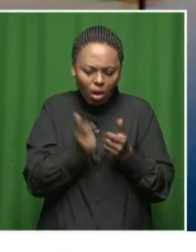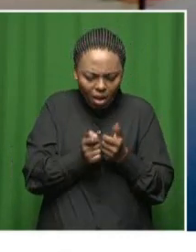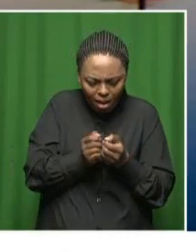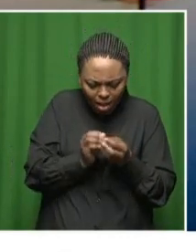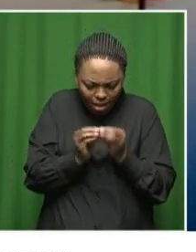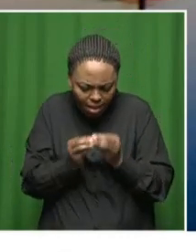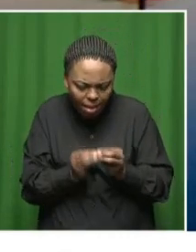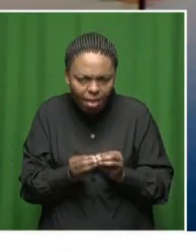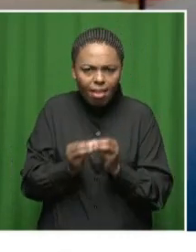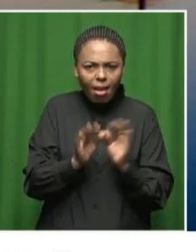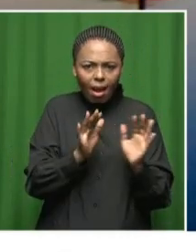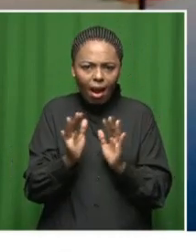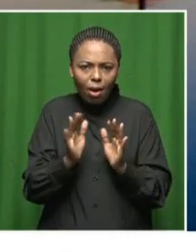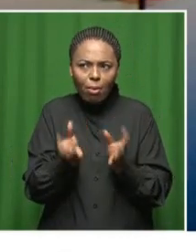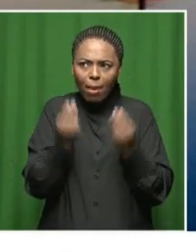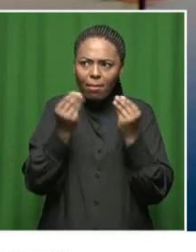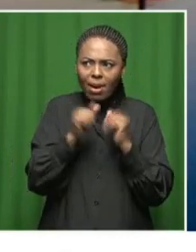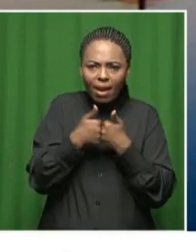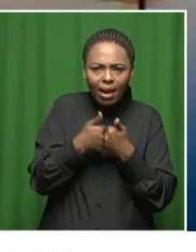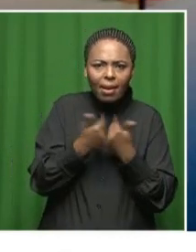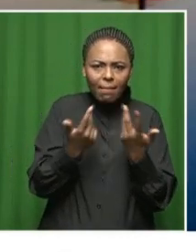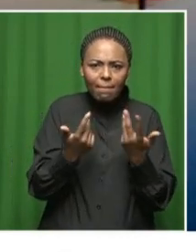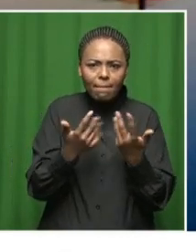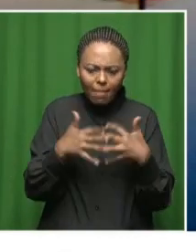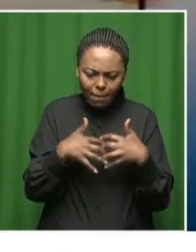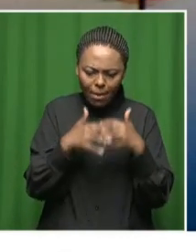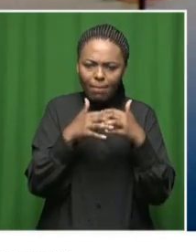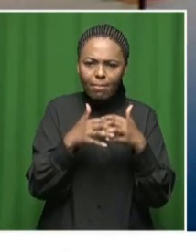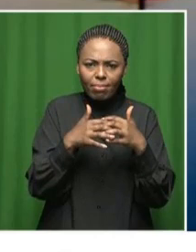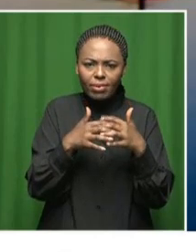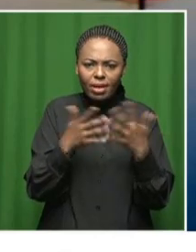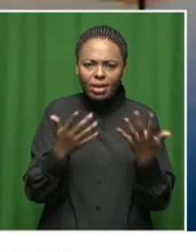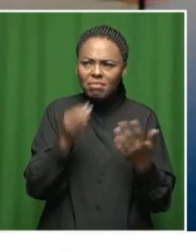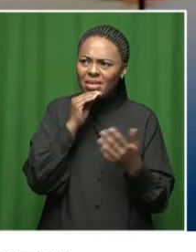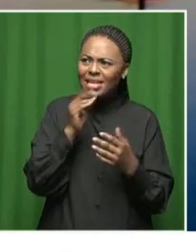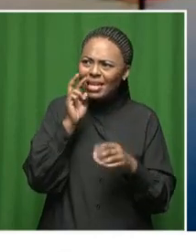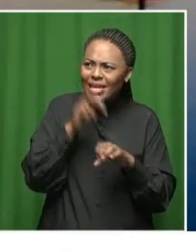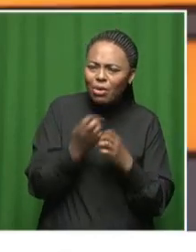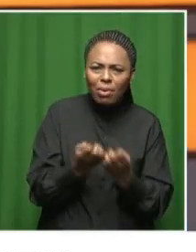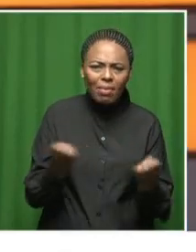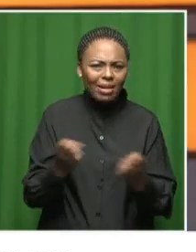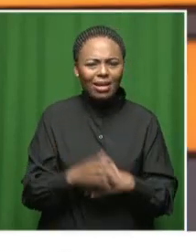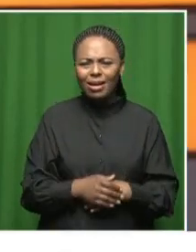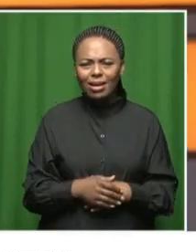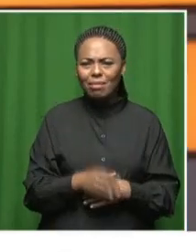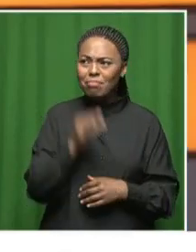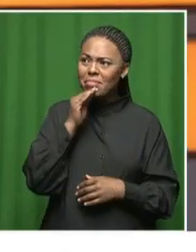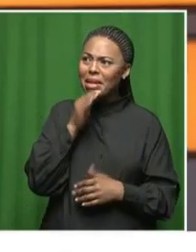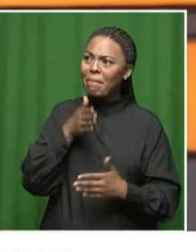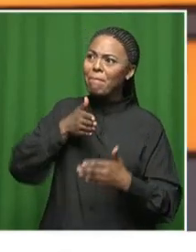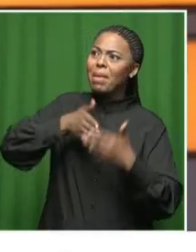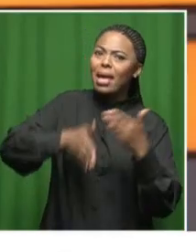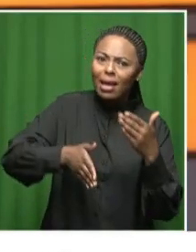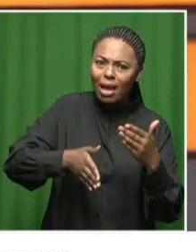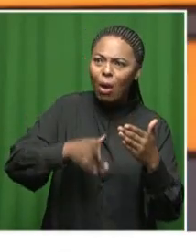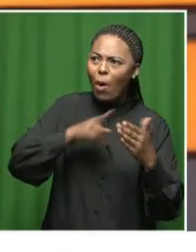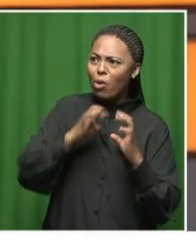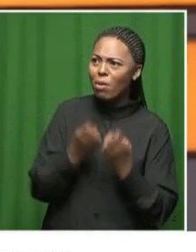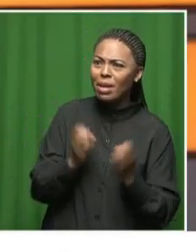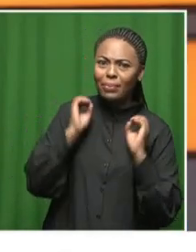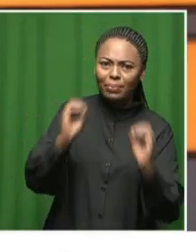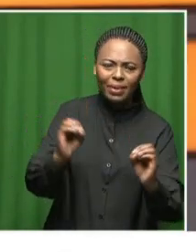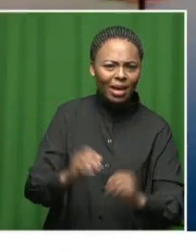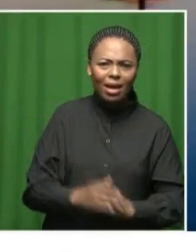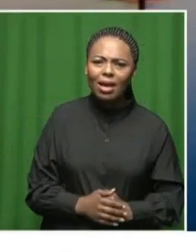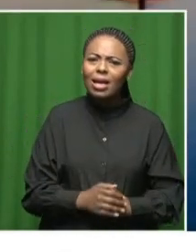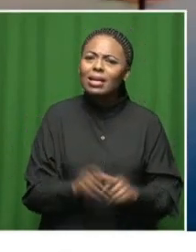you scale up, of course, as you get better. But you don't need equipment. Oh, so you can create it from your own phone? There are apps that you can use on your